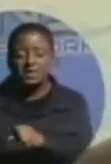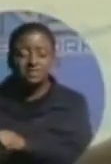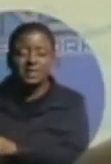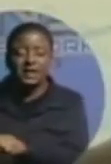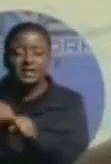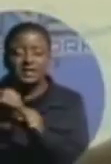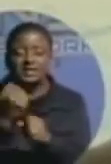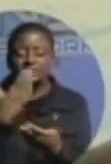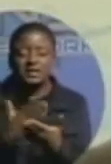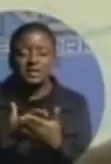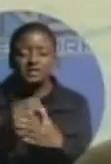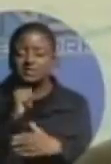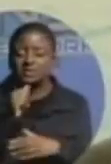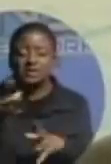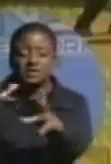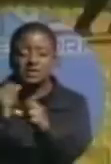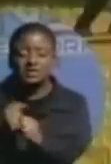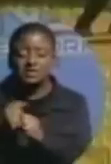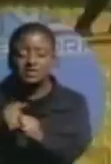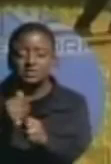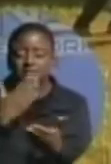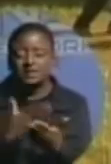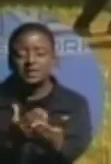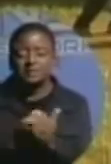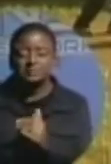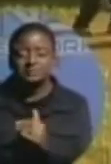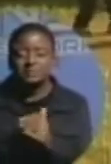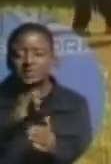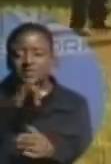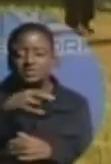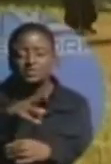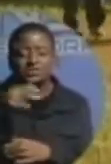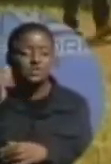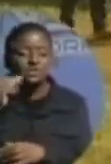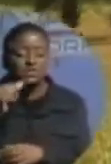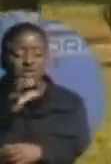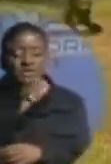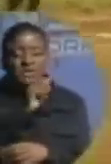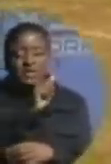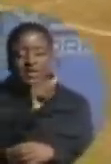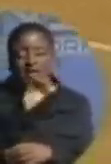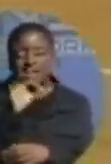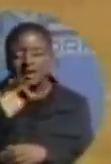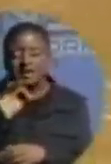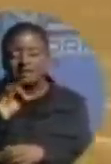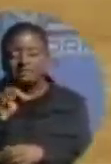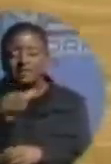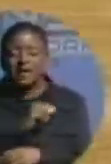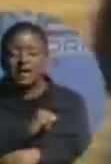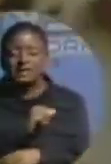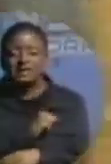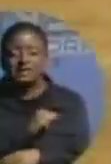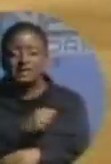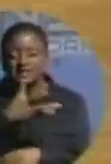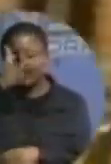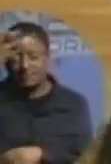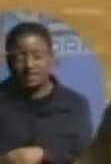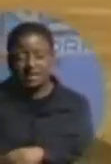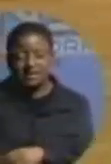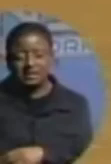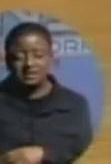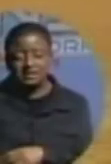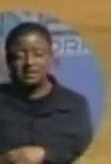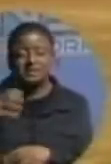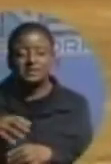they wasn't catching, and things too good. As for the junior girls, the AF Adderley Fighting Tigers had their way with the S.